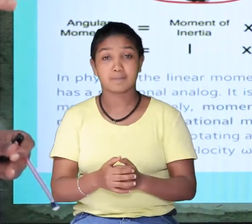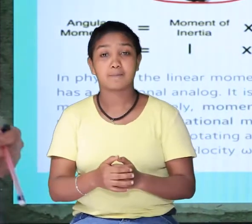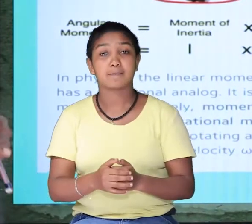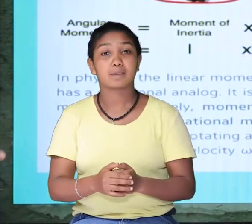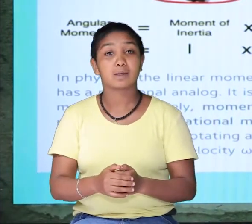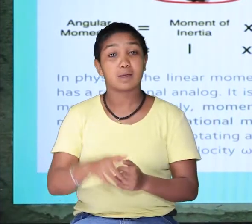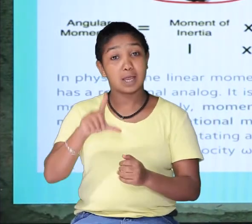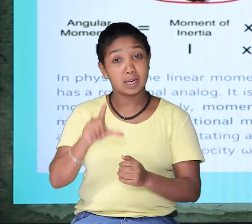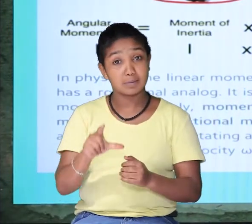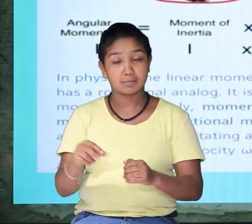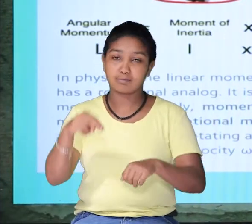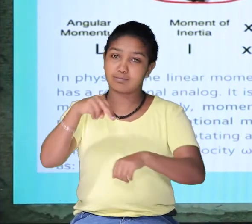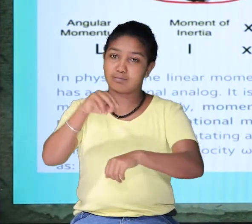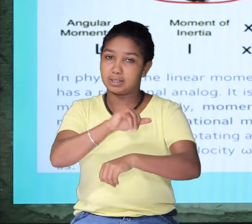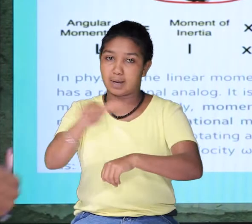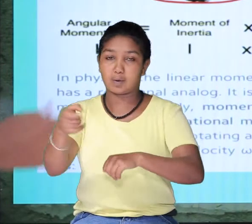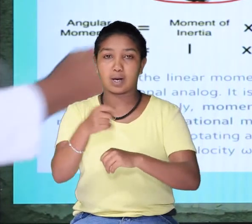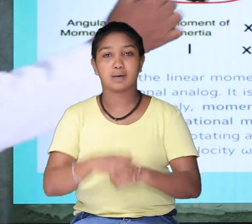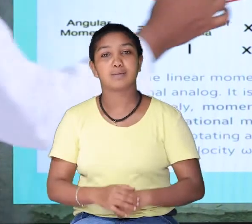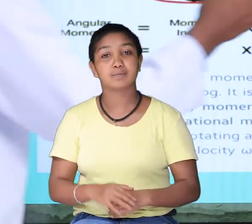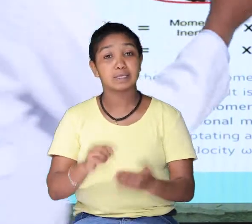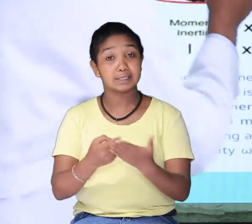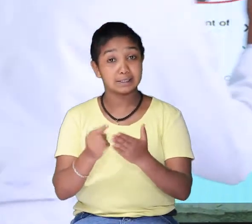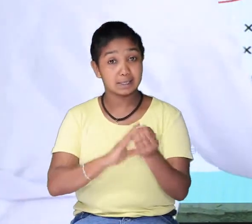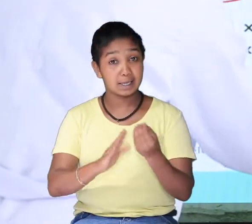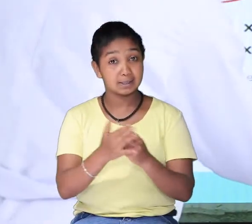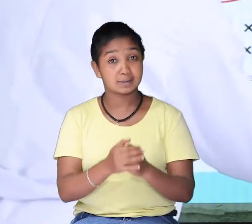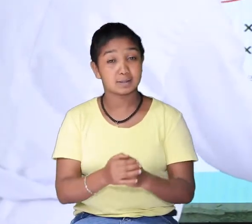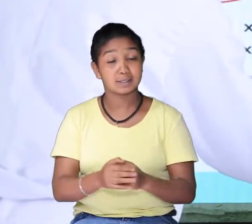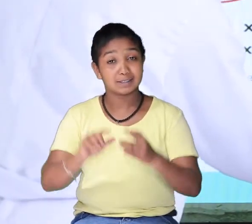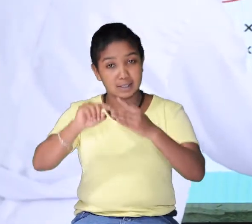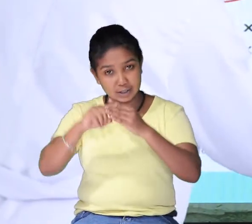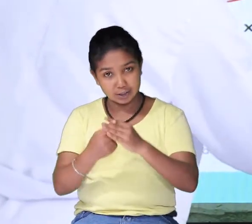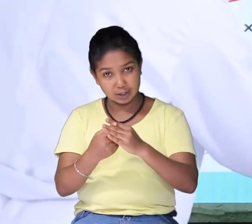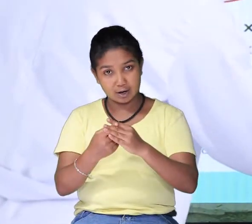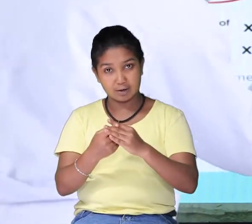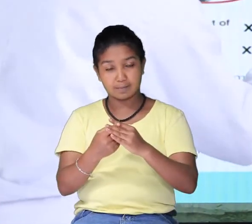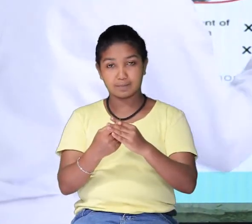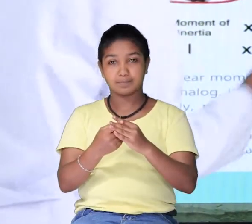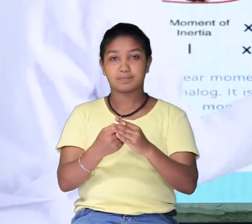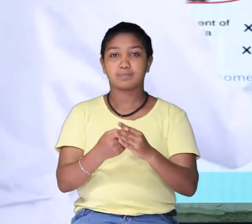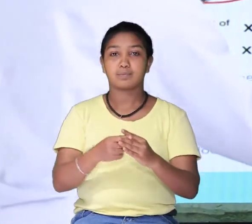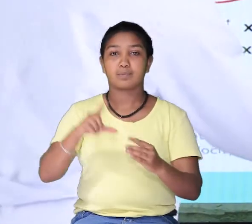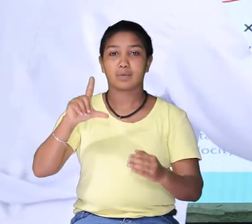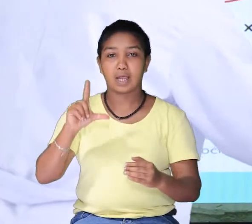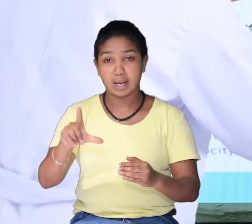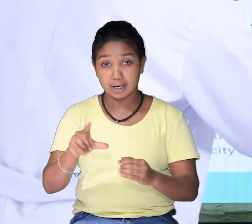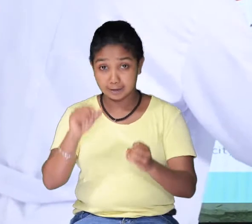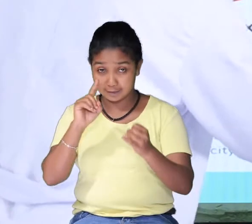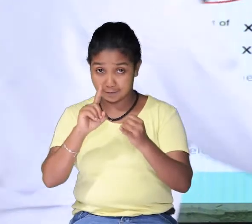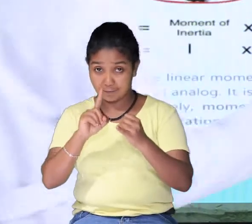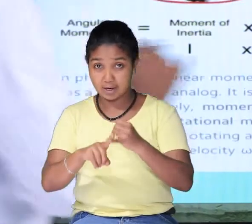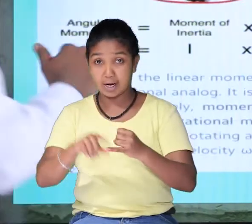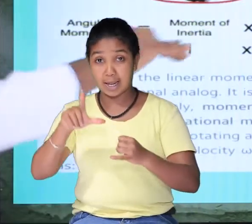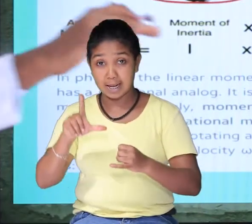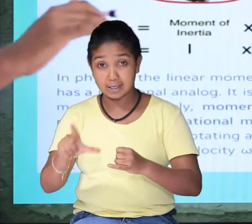the angular momentum remains the same. In this case, the initial angular momentum and the final